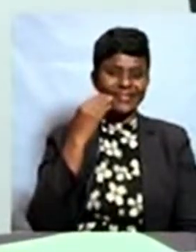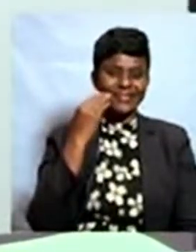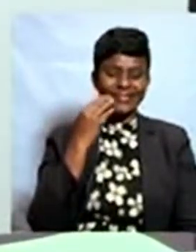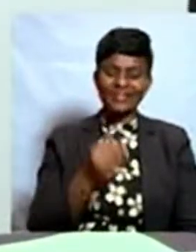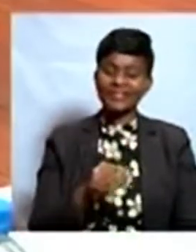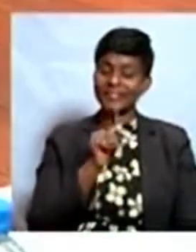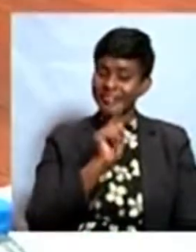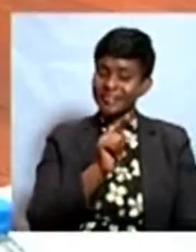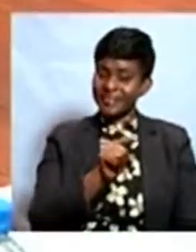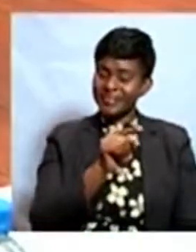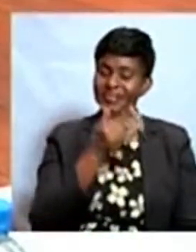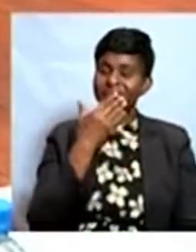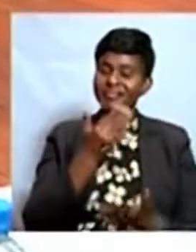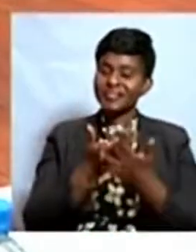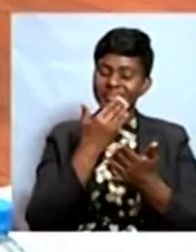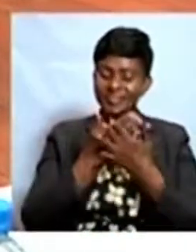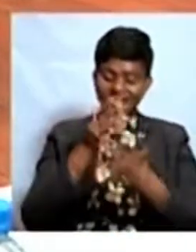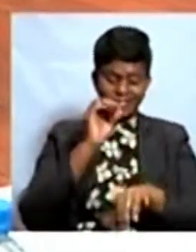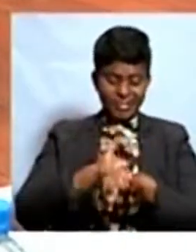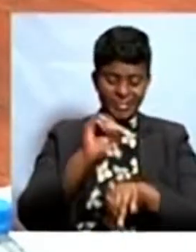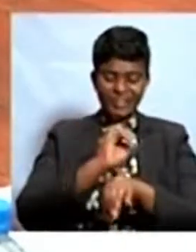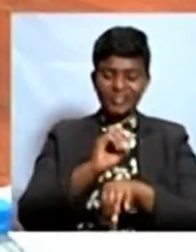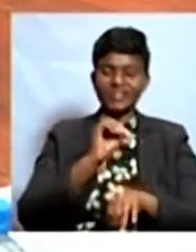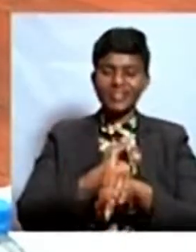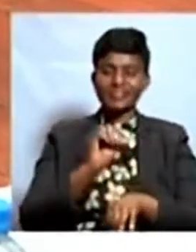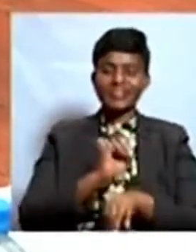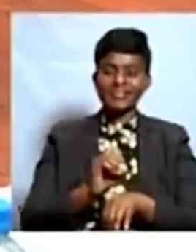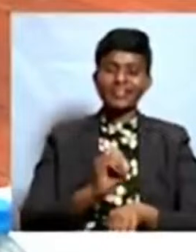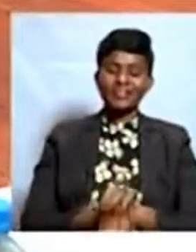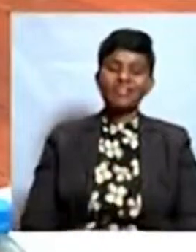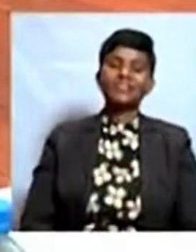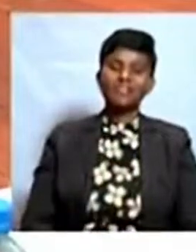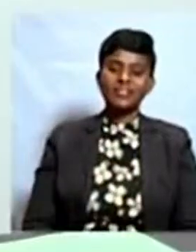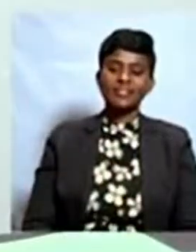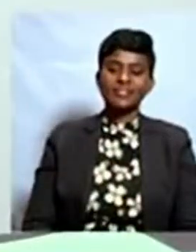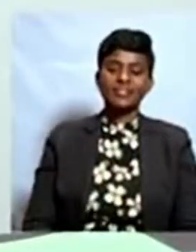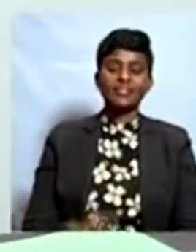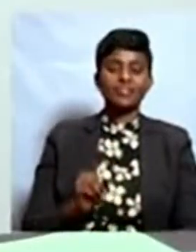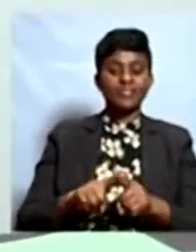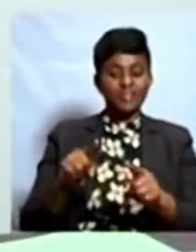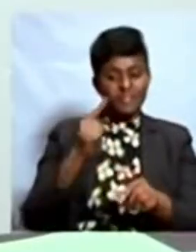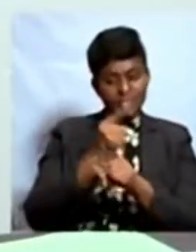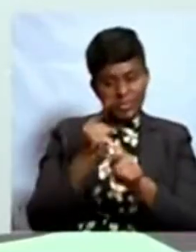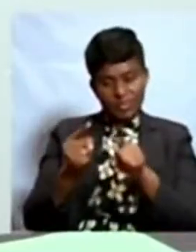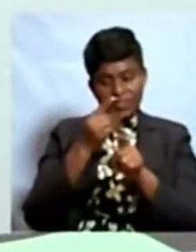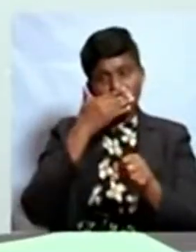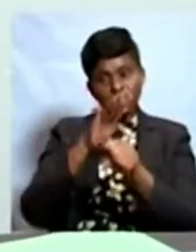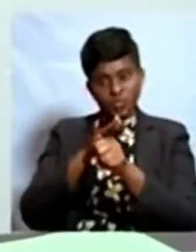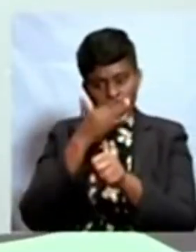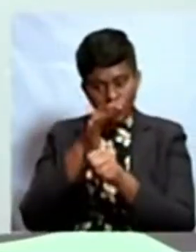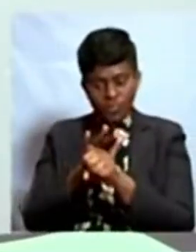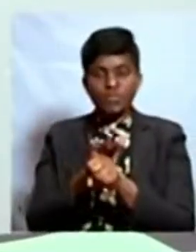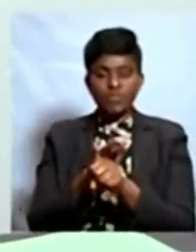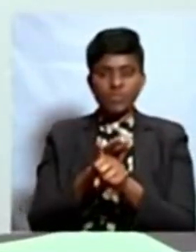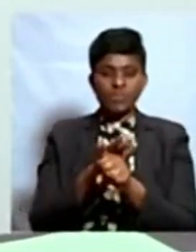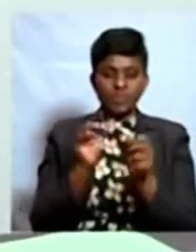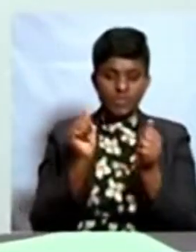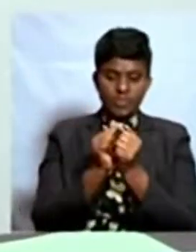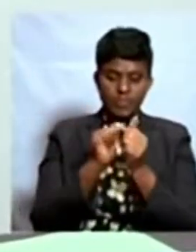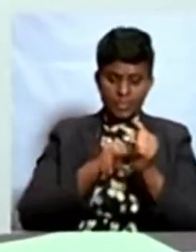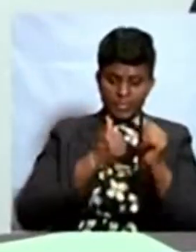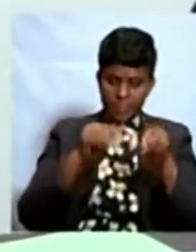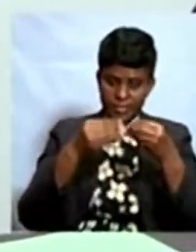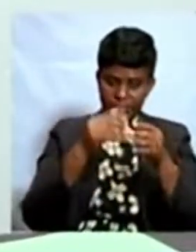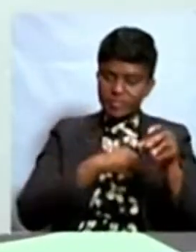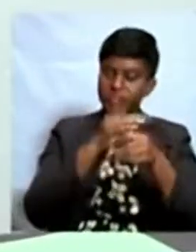This is their golden opportunity. Yeah, but just to assure that we've given them all